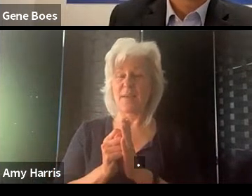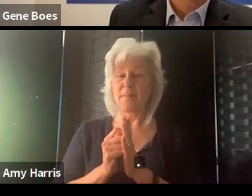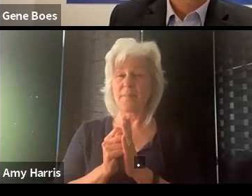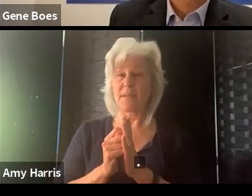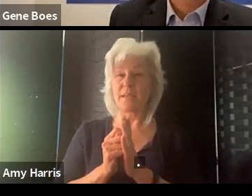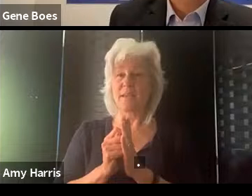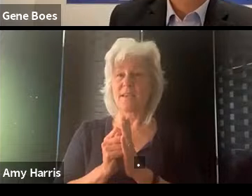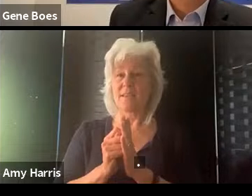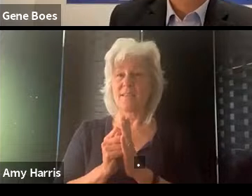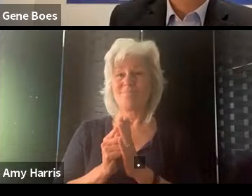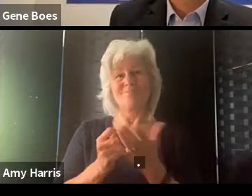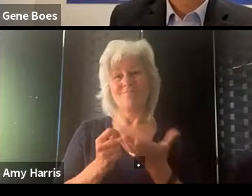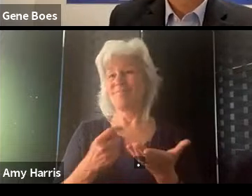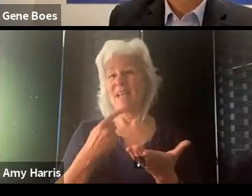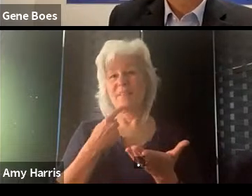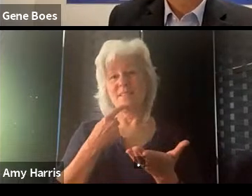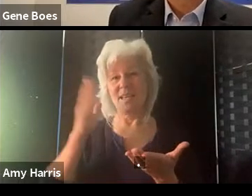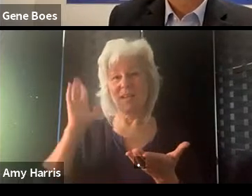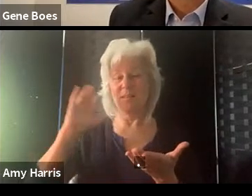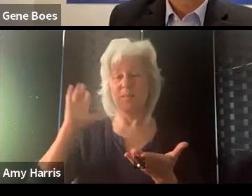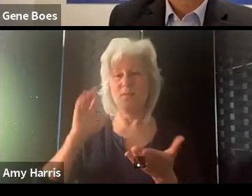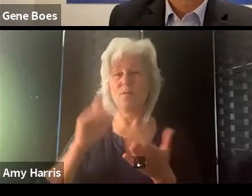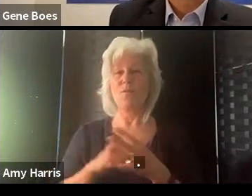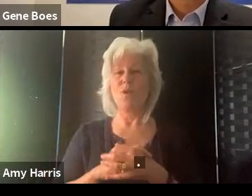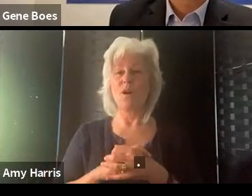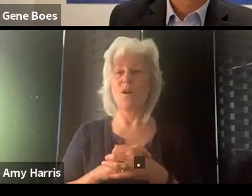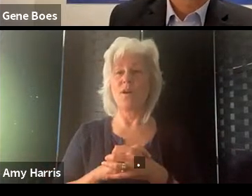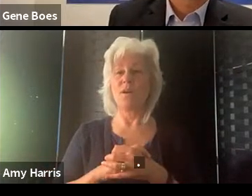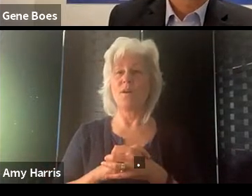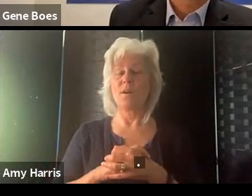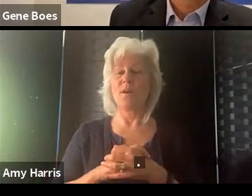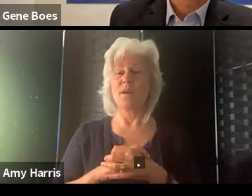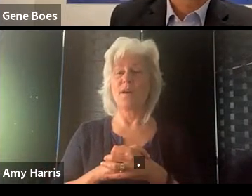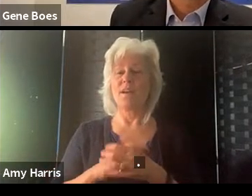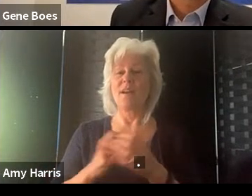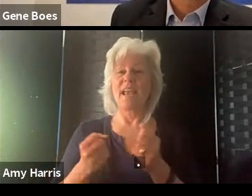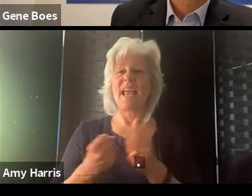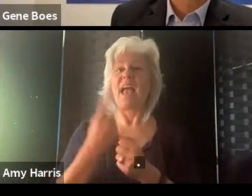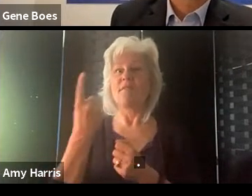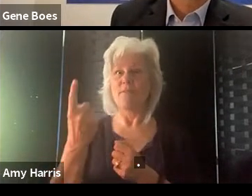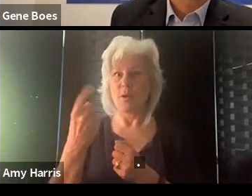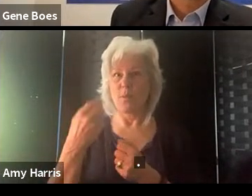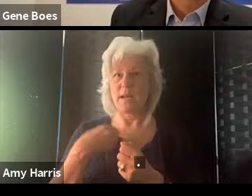as I've said on a number of occasions, we've given everyone a megaphone.